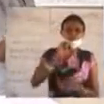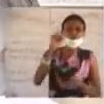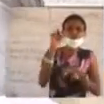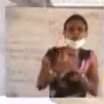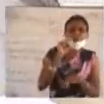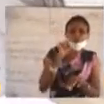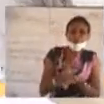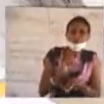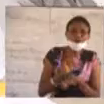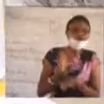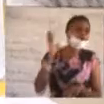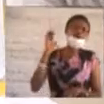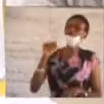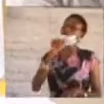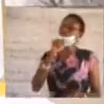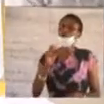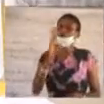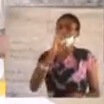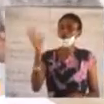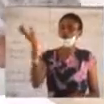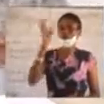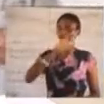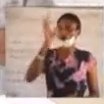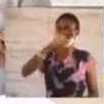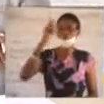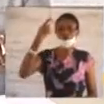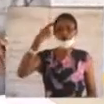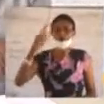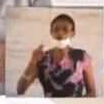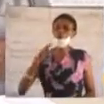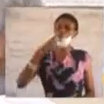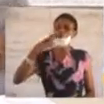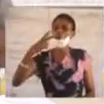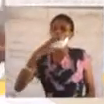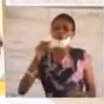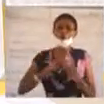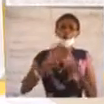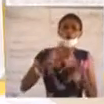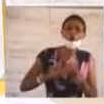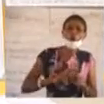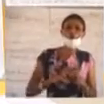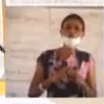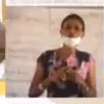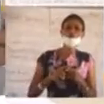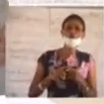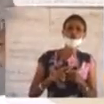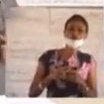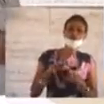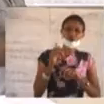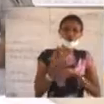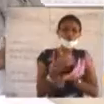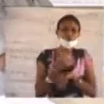employment, the Englishman says the idle mind is the devil's workshop.